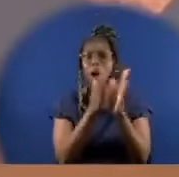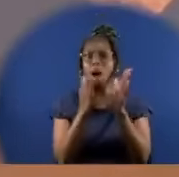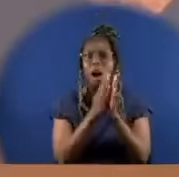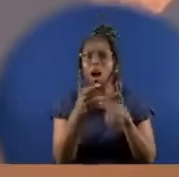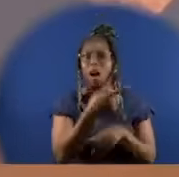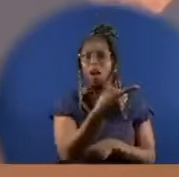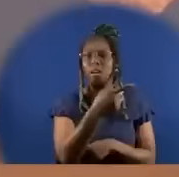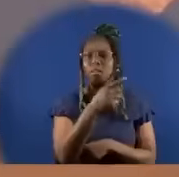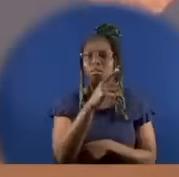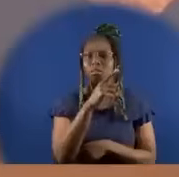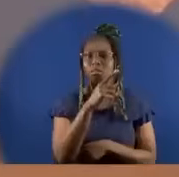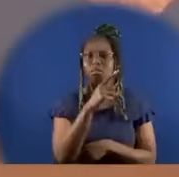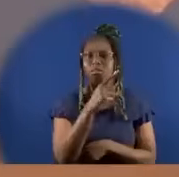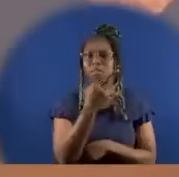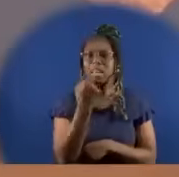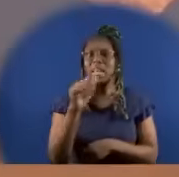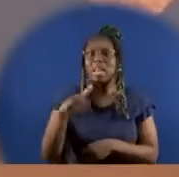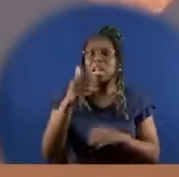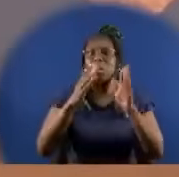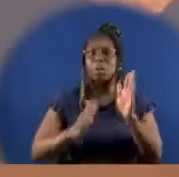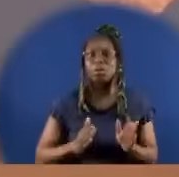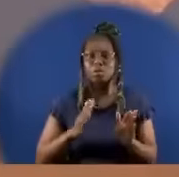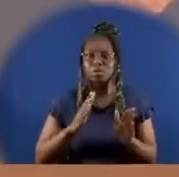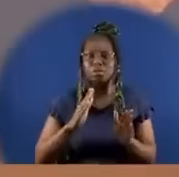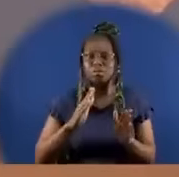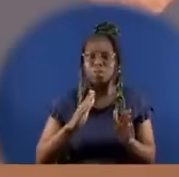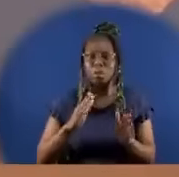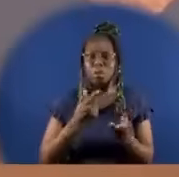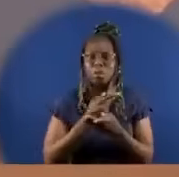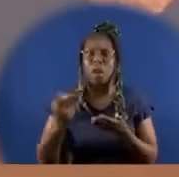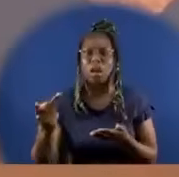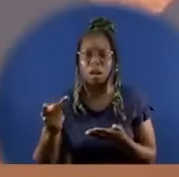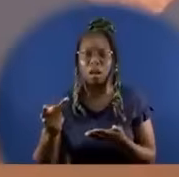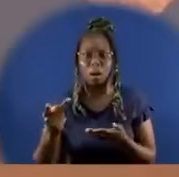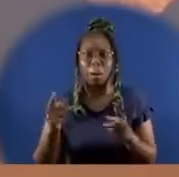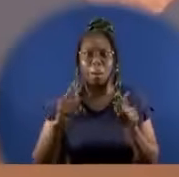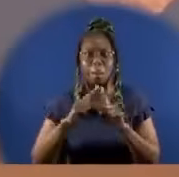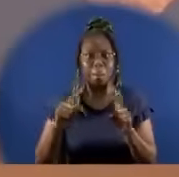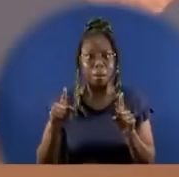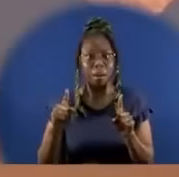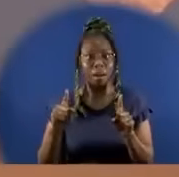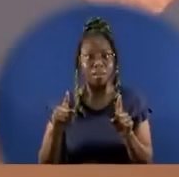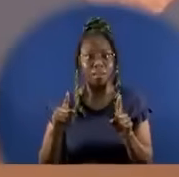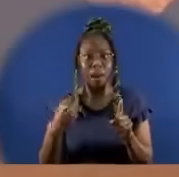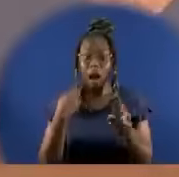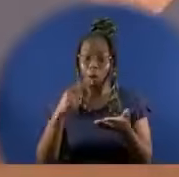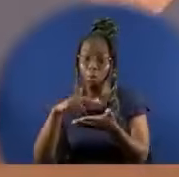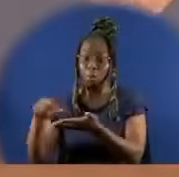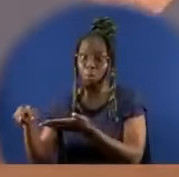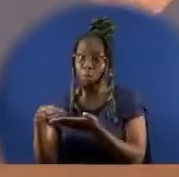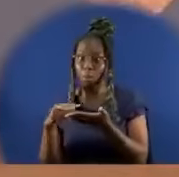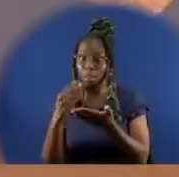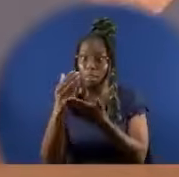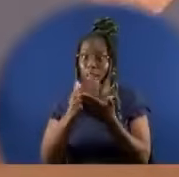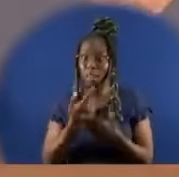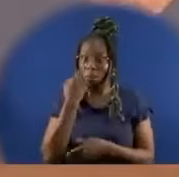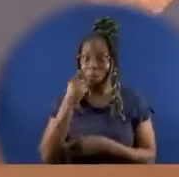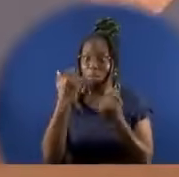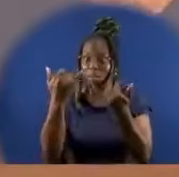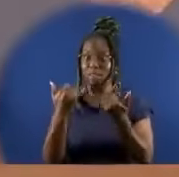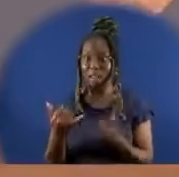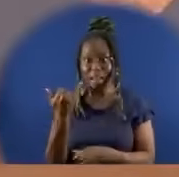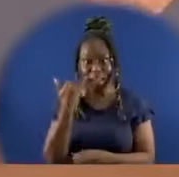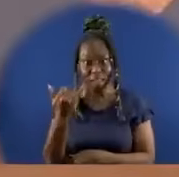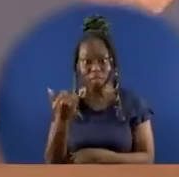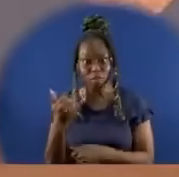anybody. I don't want harm to come to anybody, but I did read the scripture lesson for today. And if you read our daily